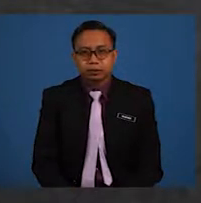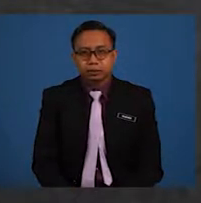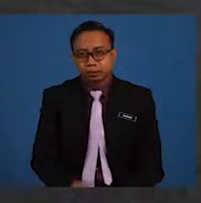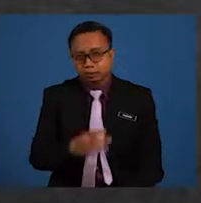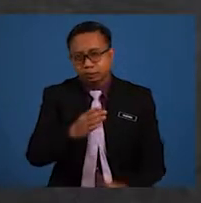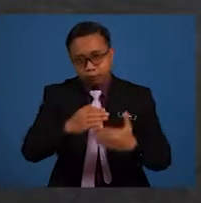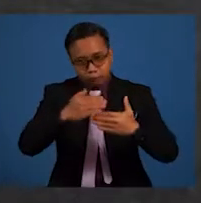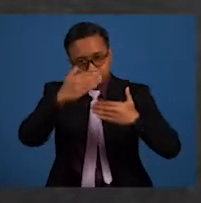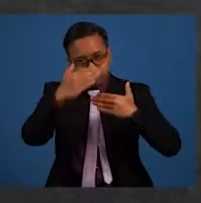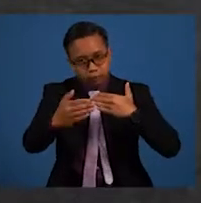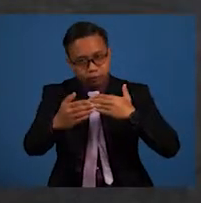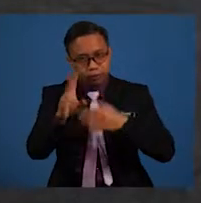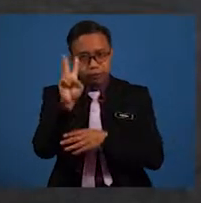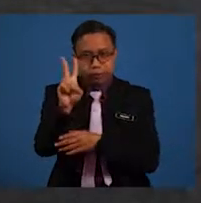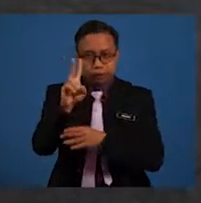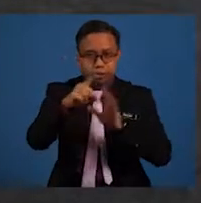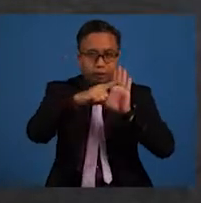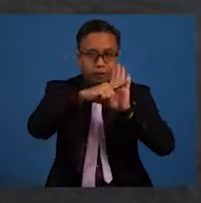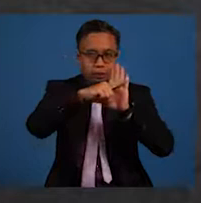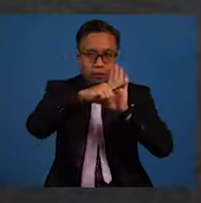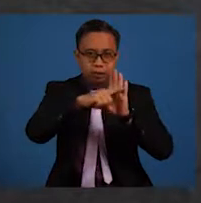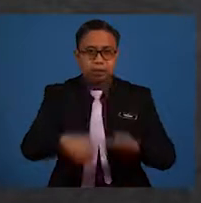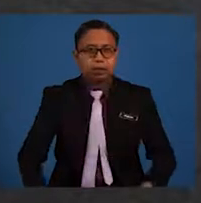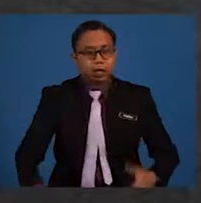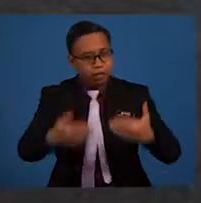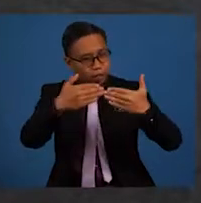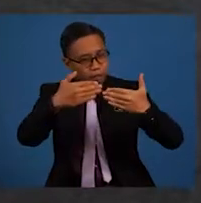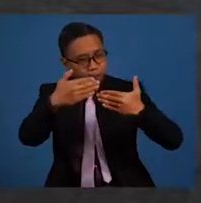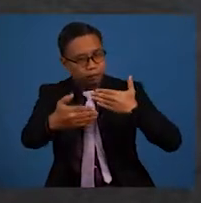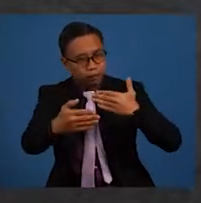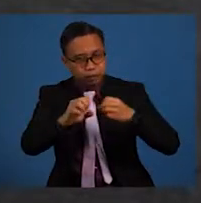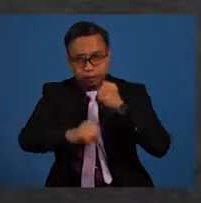Let's move on to the second dash. After the year